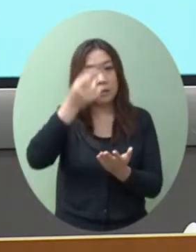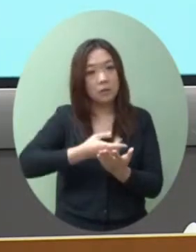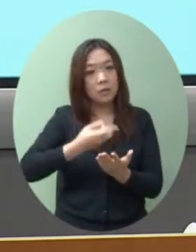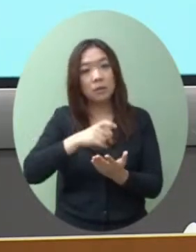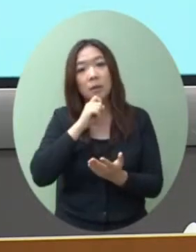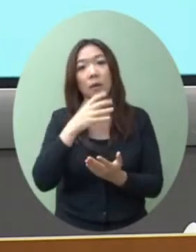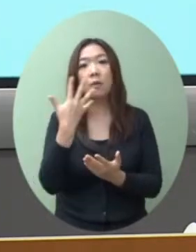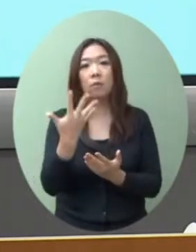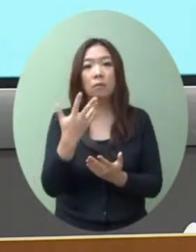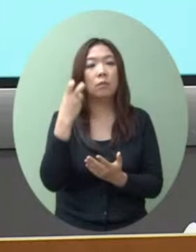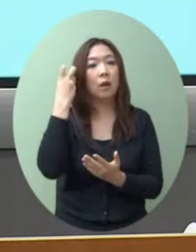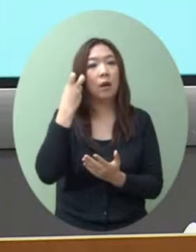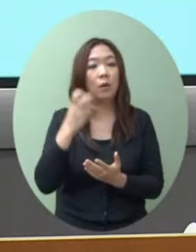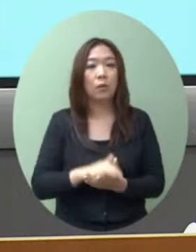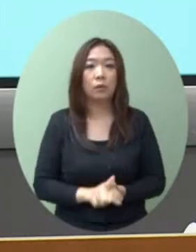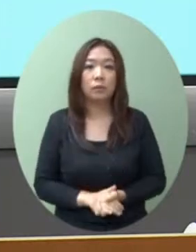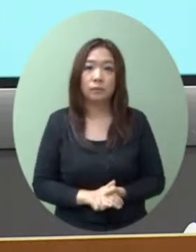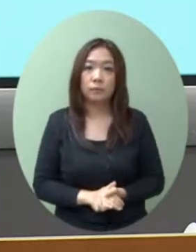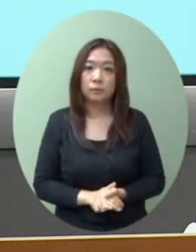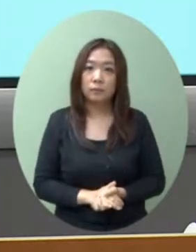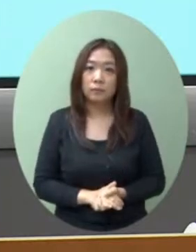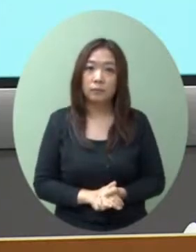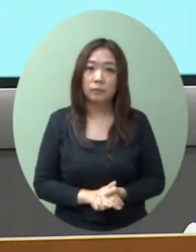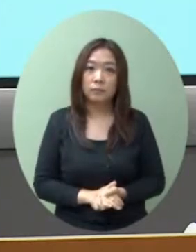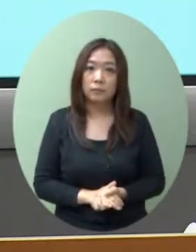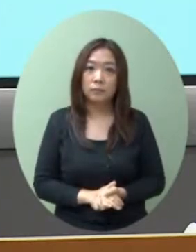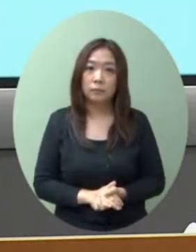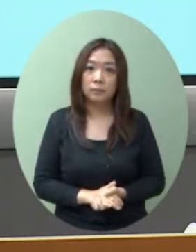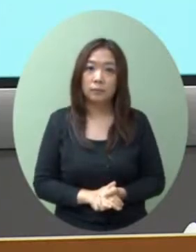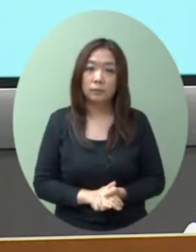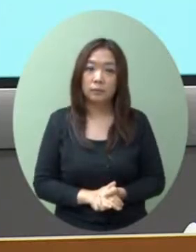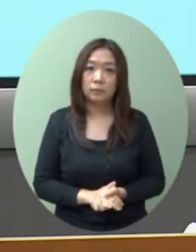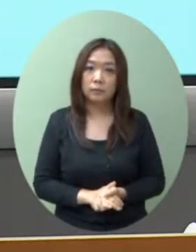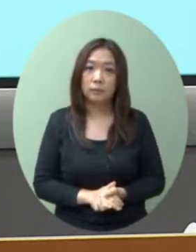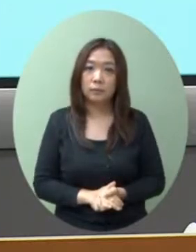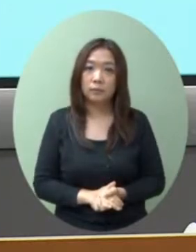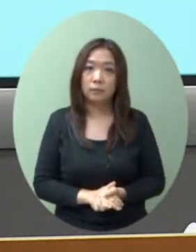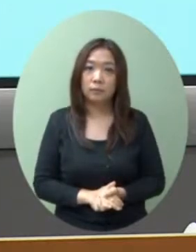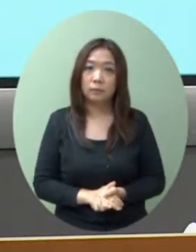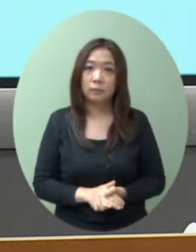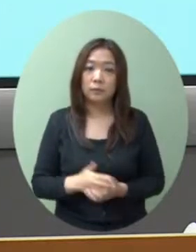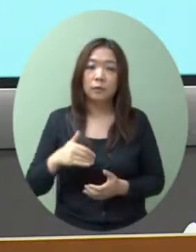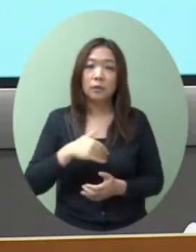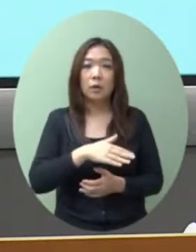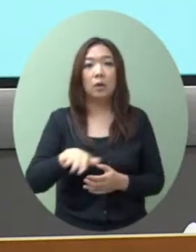anti-epidemic measures. We will do our best to control the